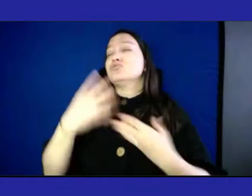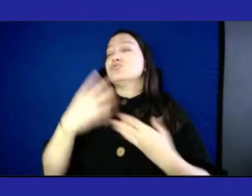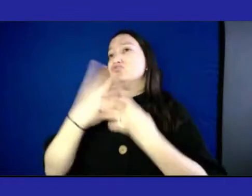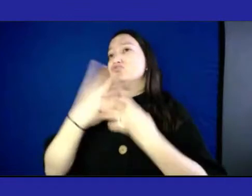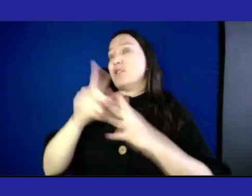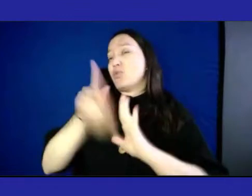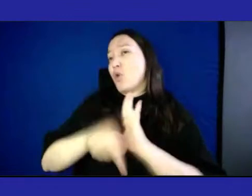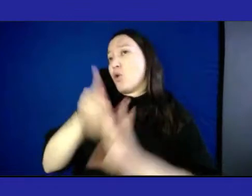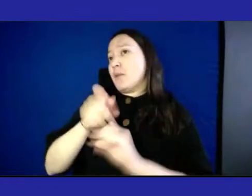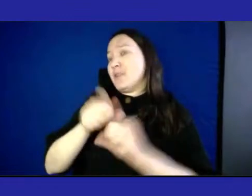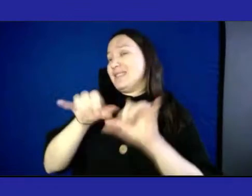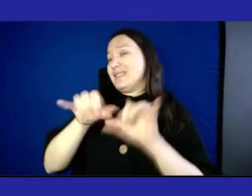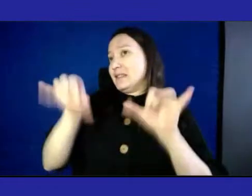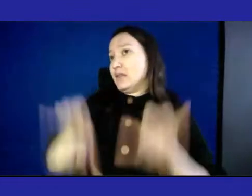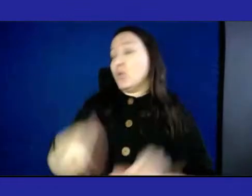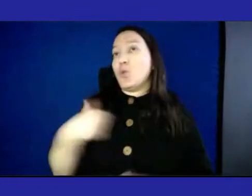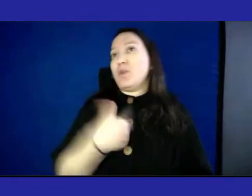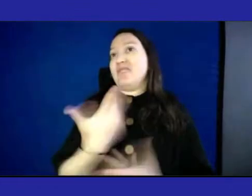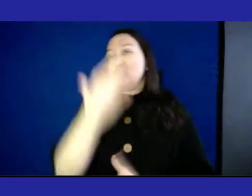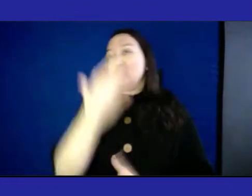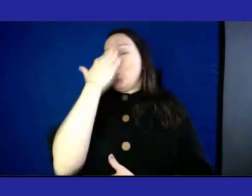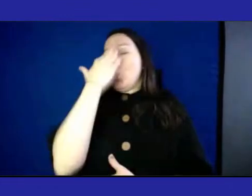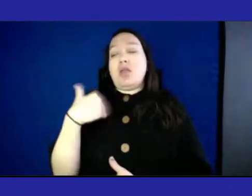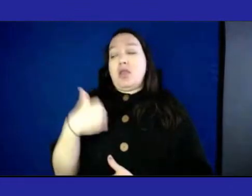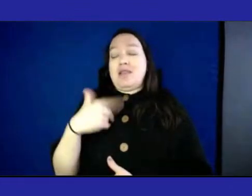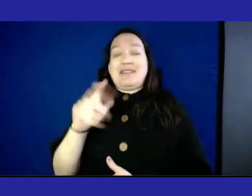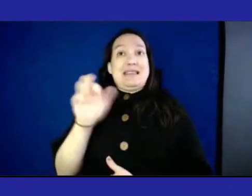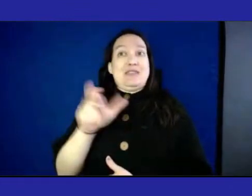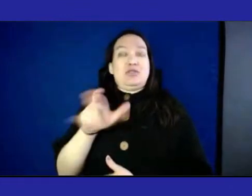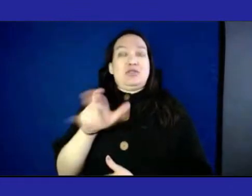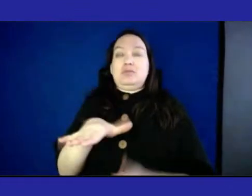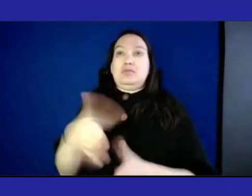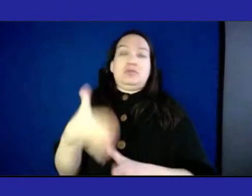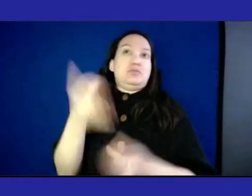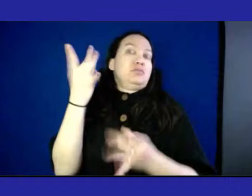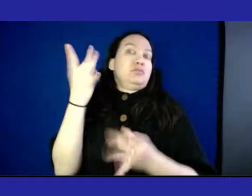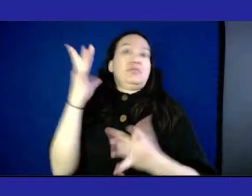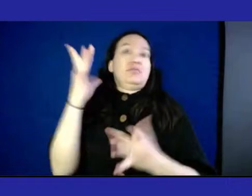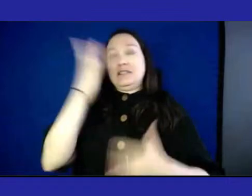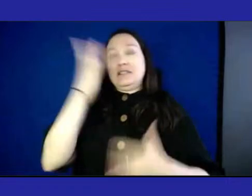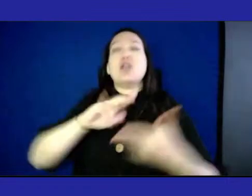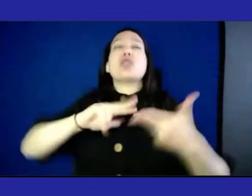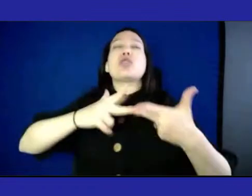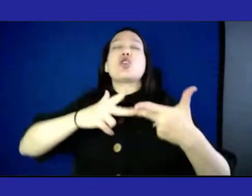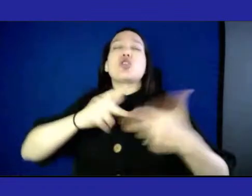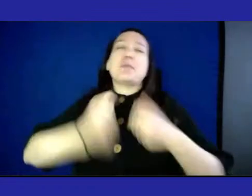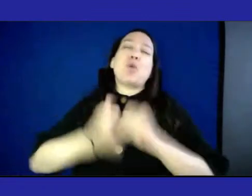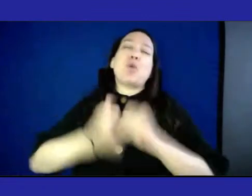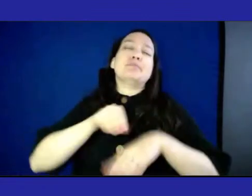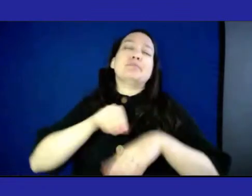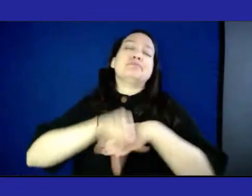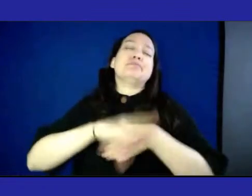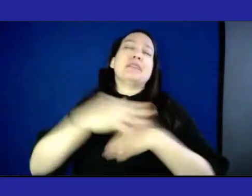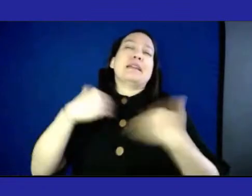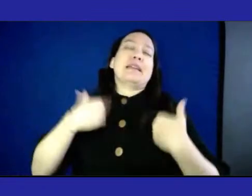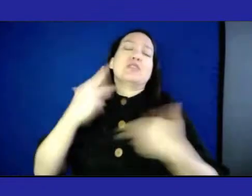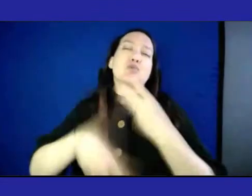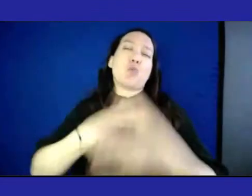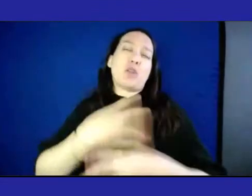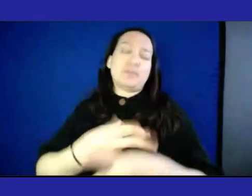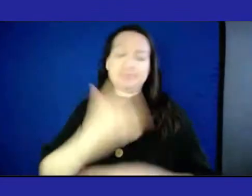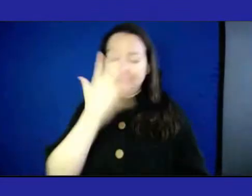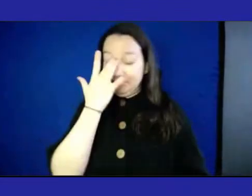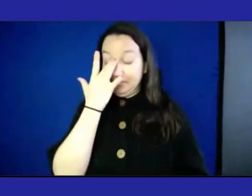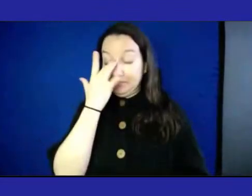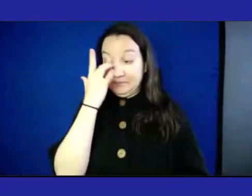system. We know that lung cancer is a deadly disease. It's the 3rd most common cause of cancer worldwide, and the